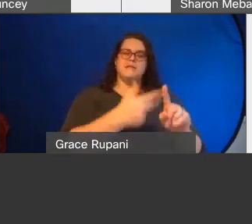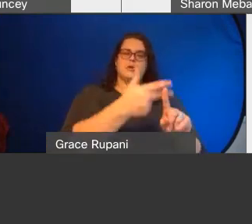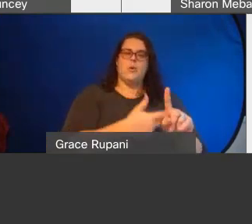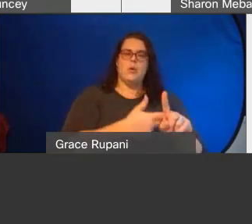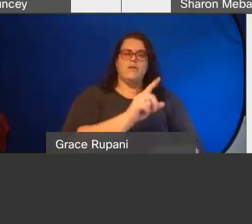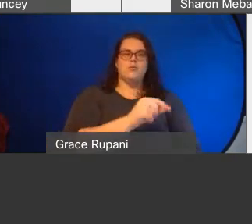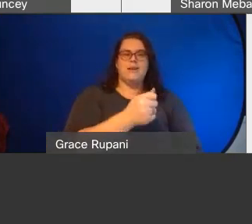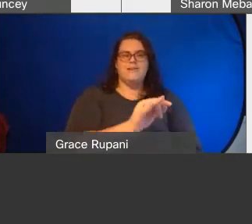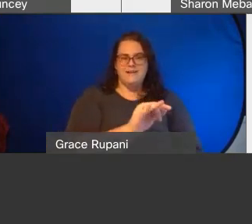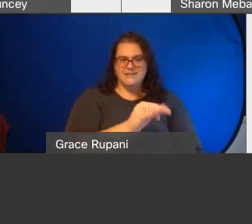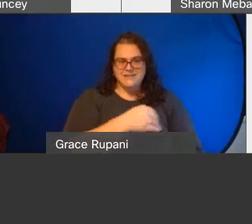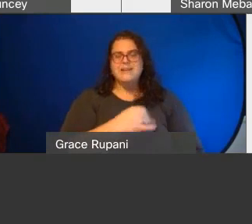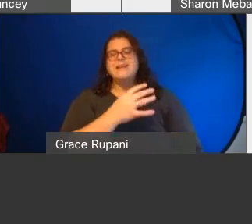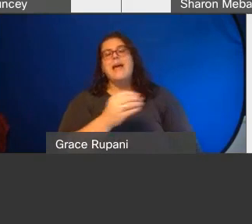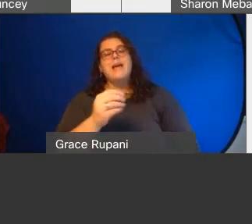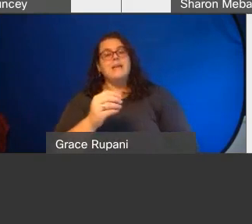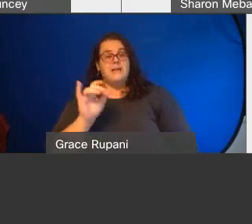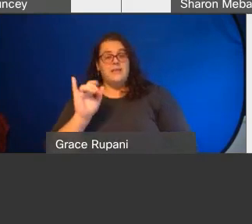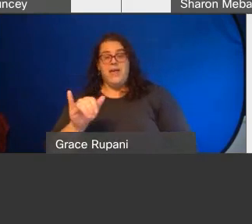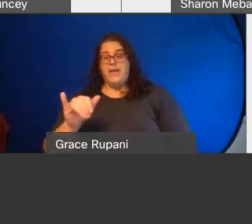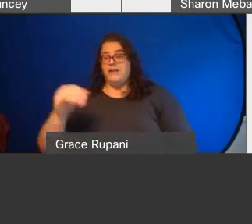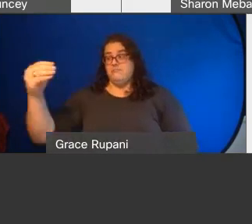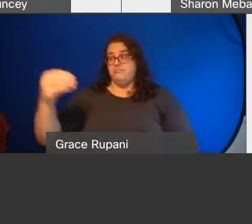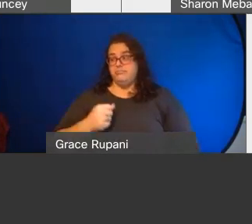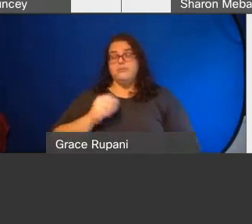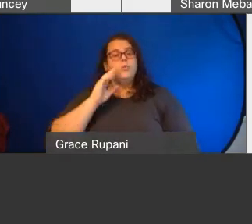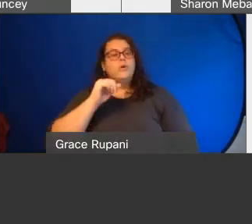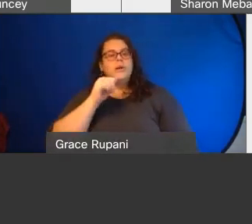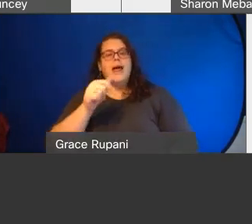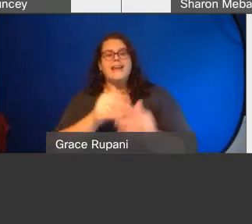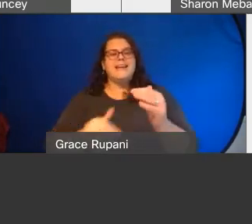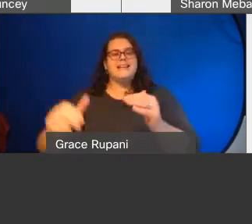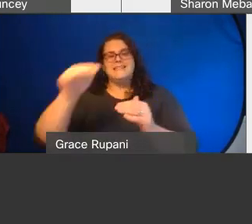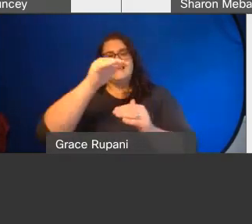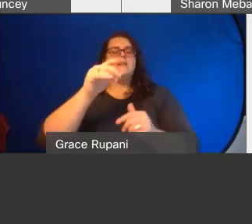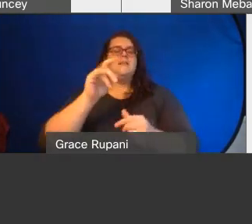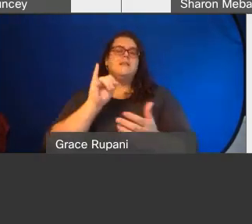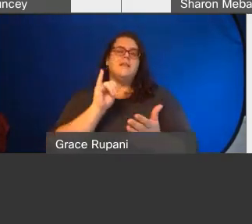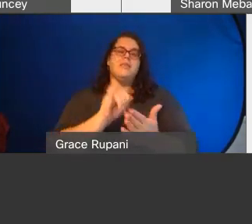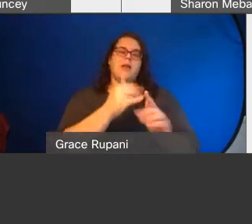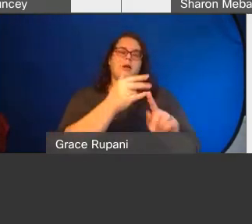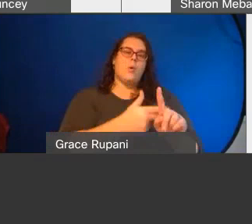not result in their revenue exceeding that of the quarter prior to the public health emergency.